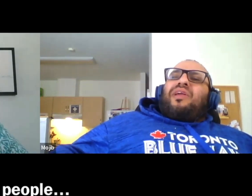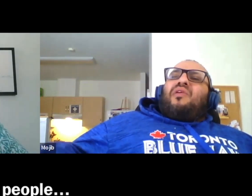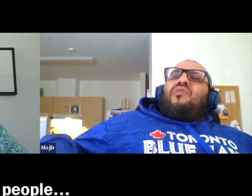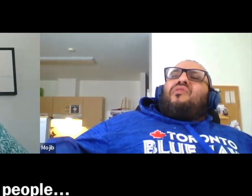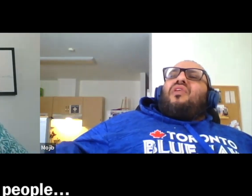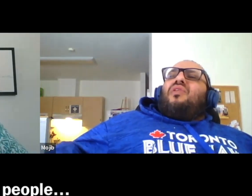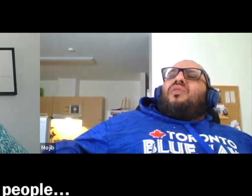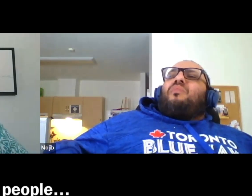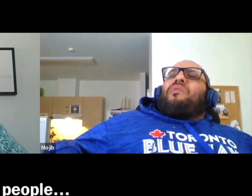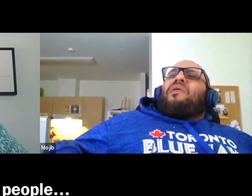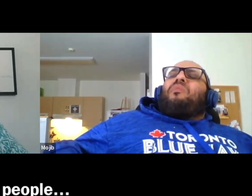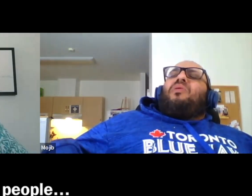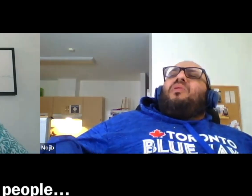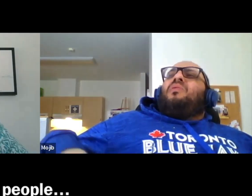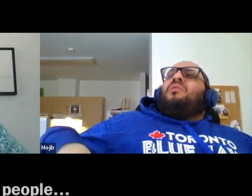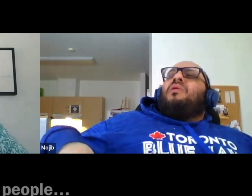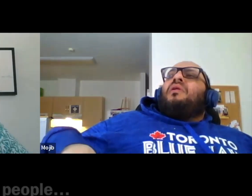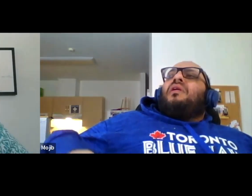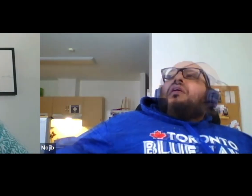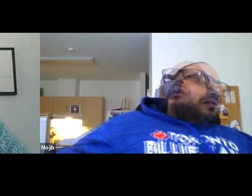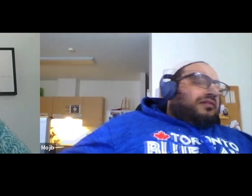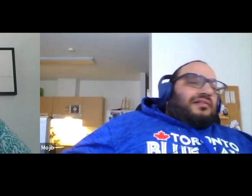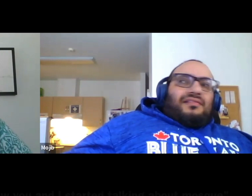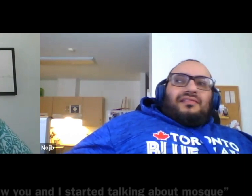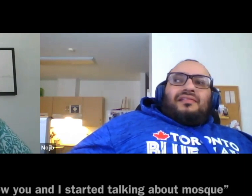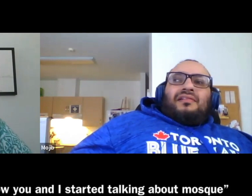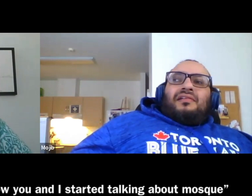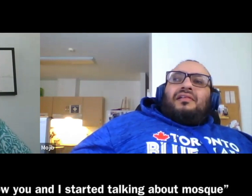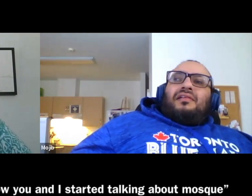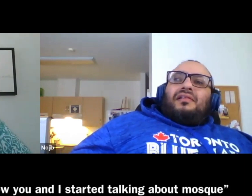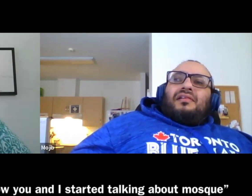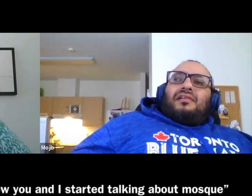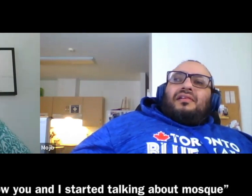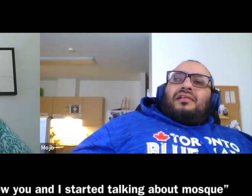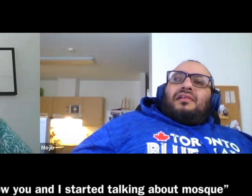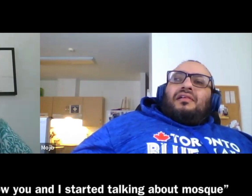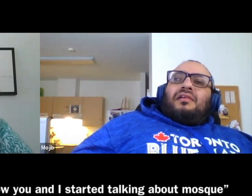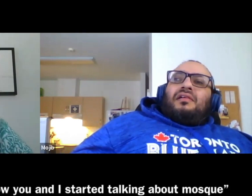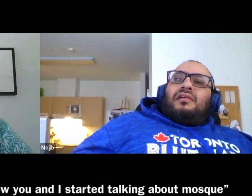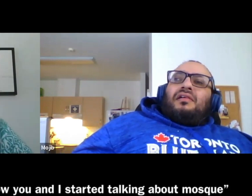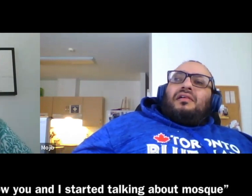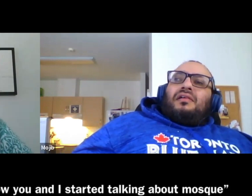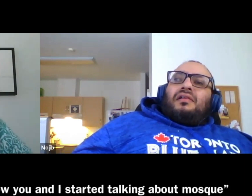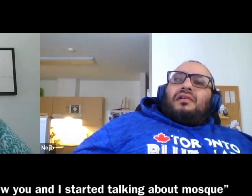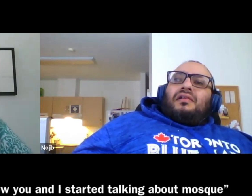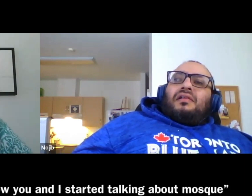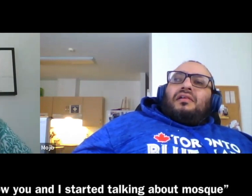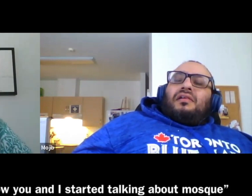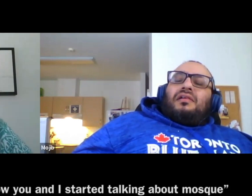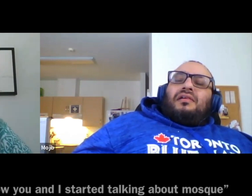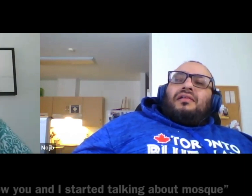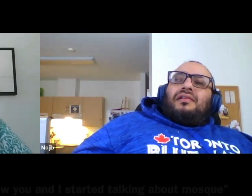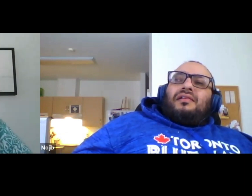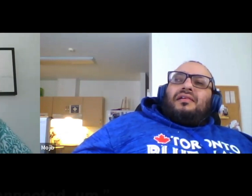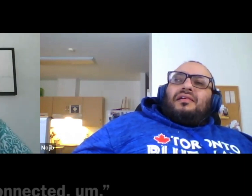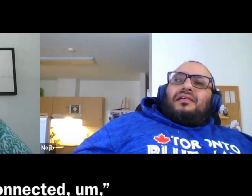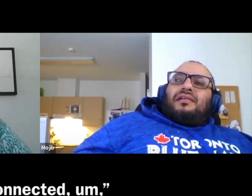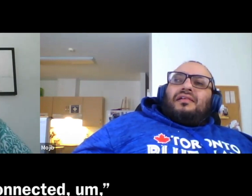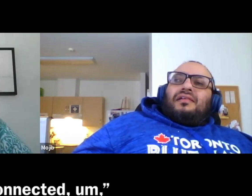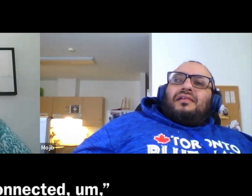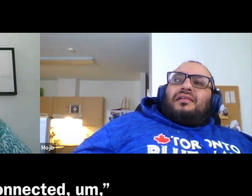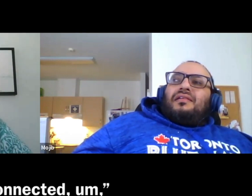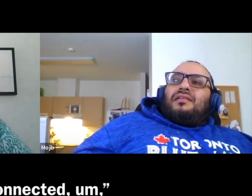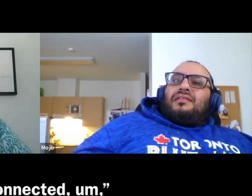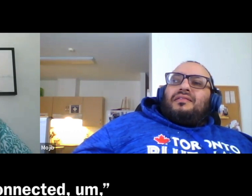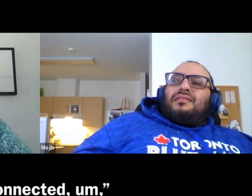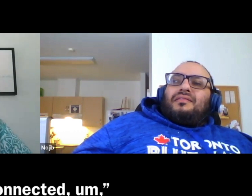The prayers of people. Can you tell the story in your words of how you and I started talking about mosque